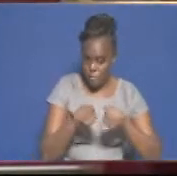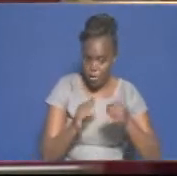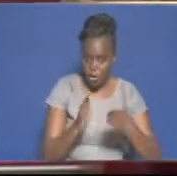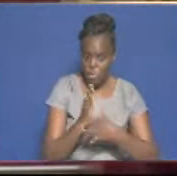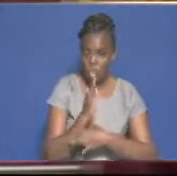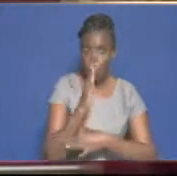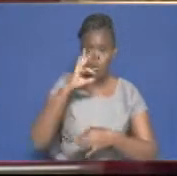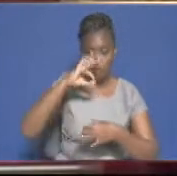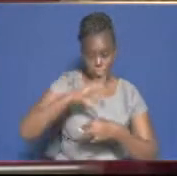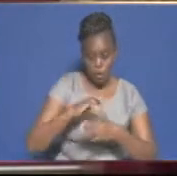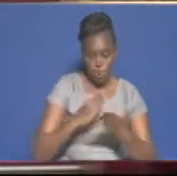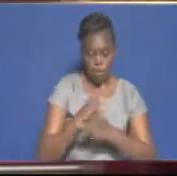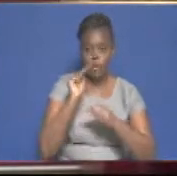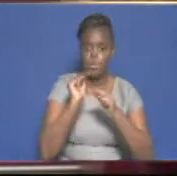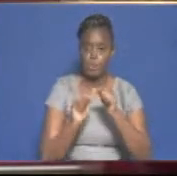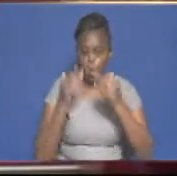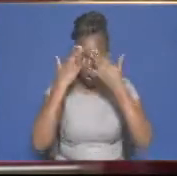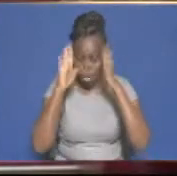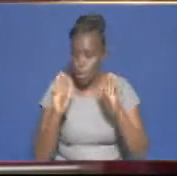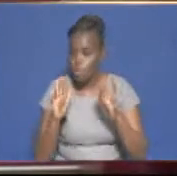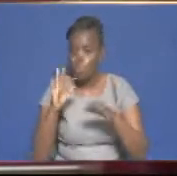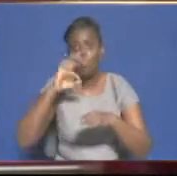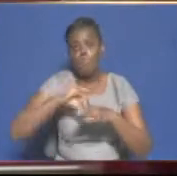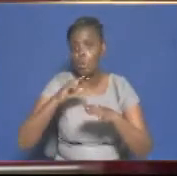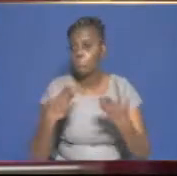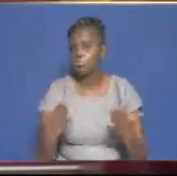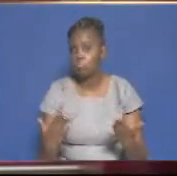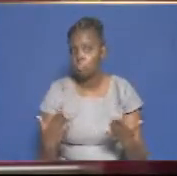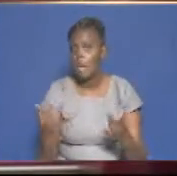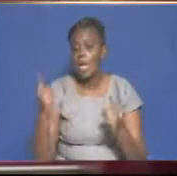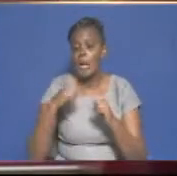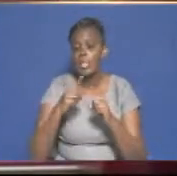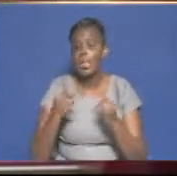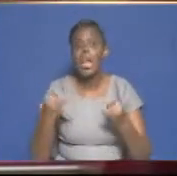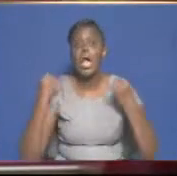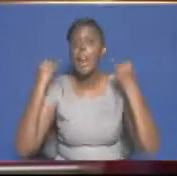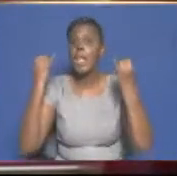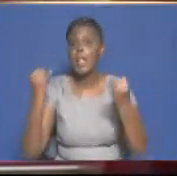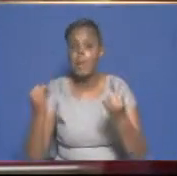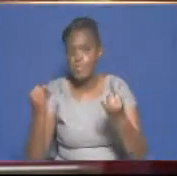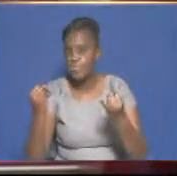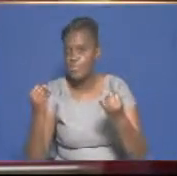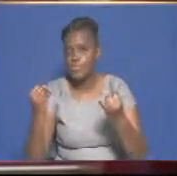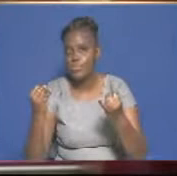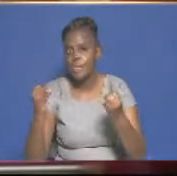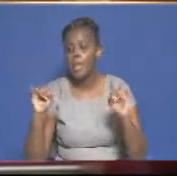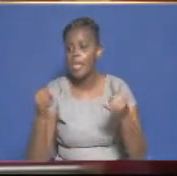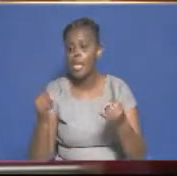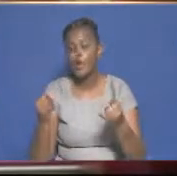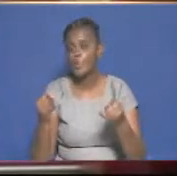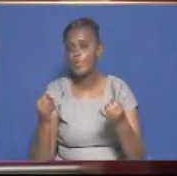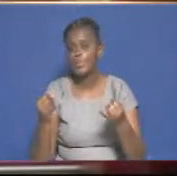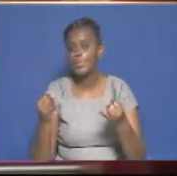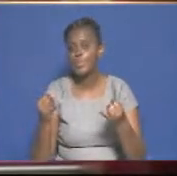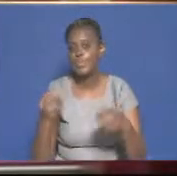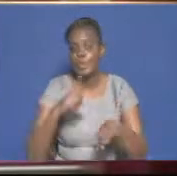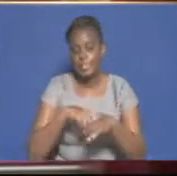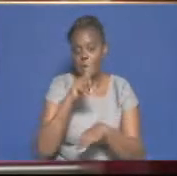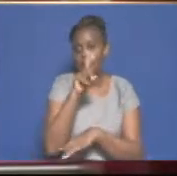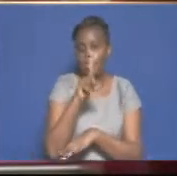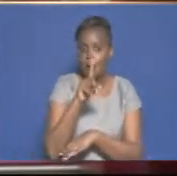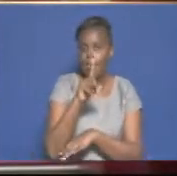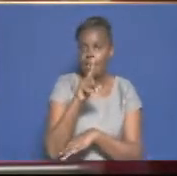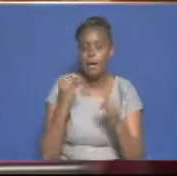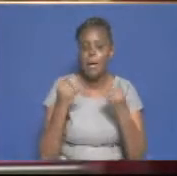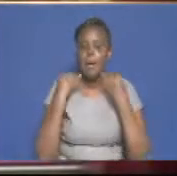division and not even know what they were voting for until it was announced at the news, at 1 o'clock news, it